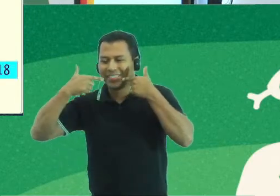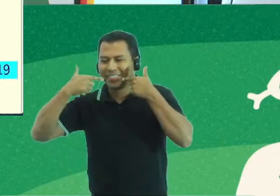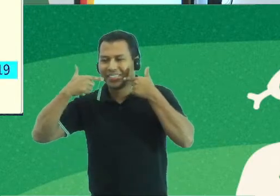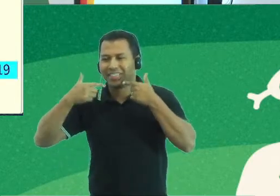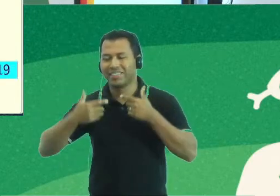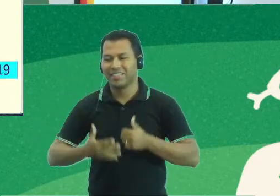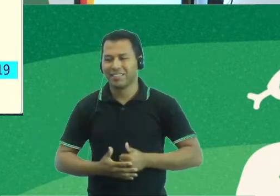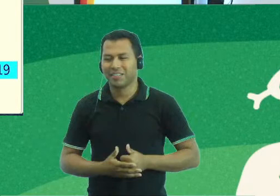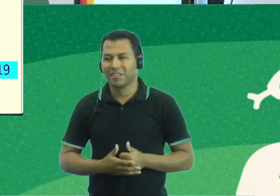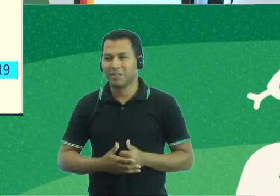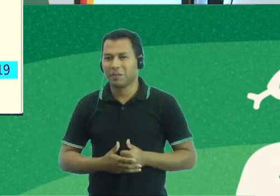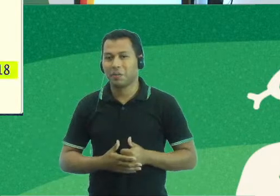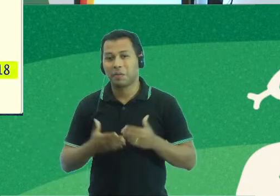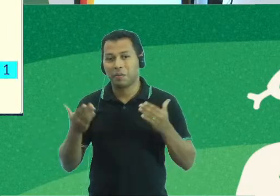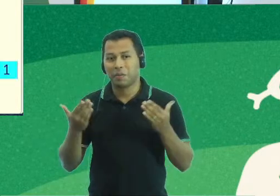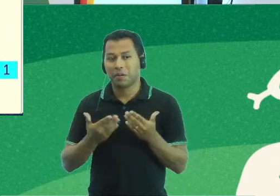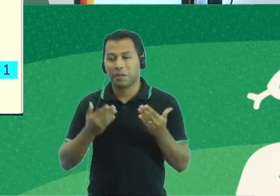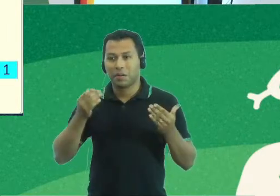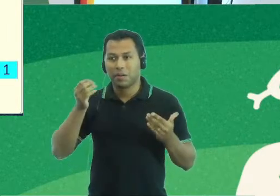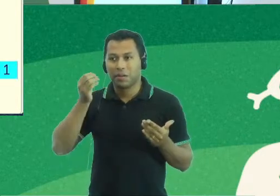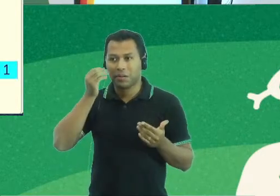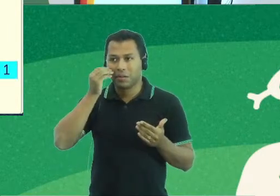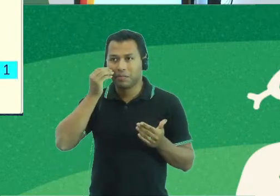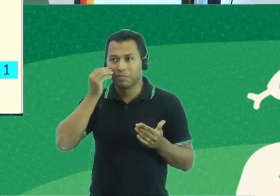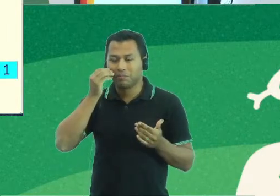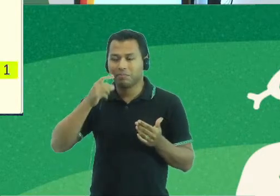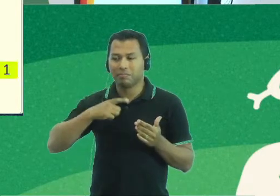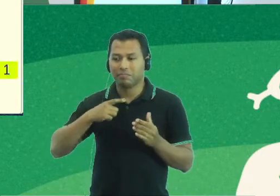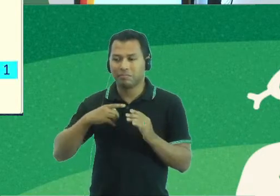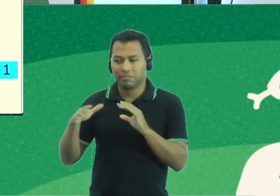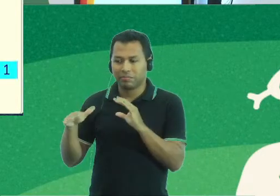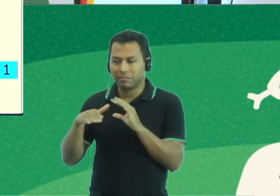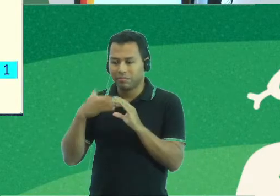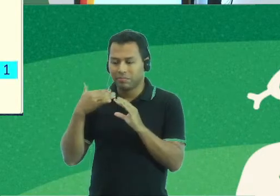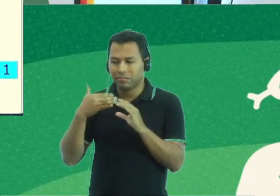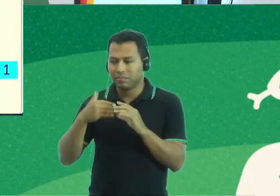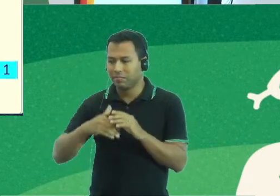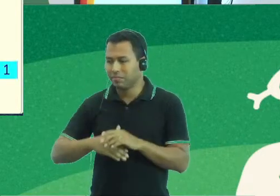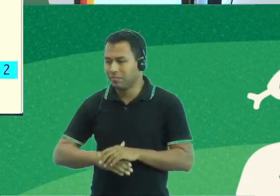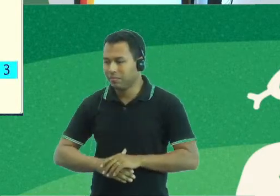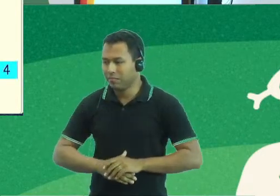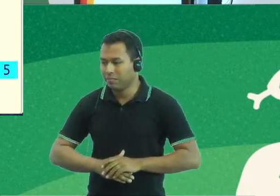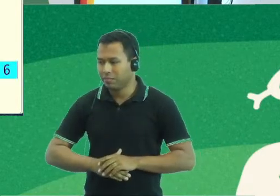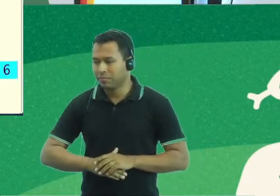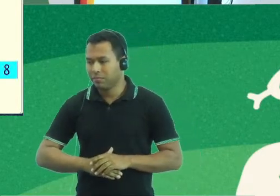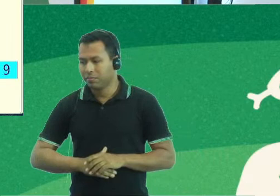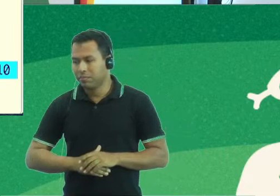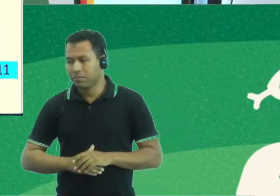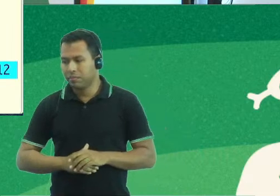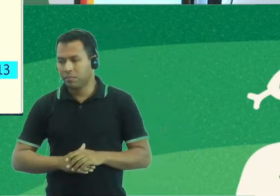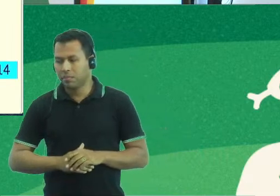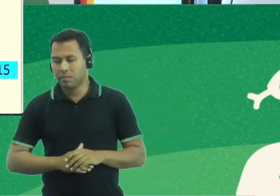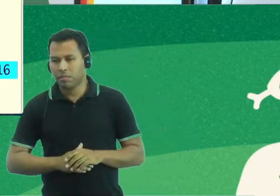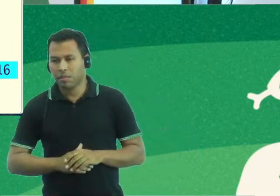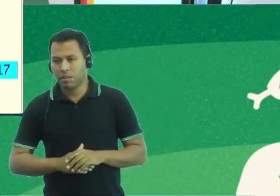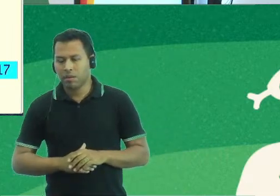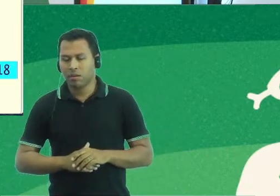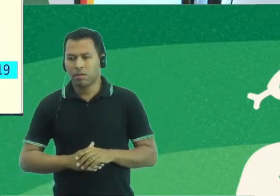an empty string with a status code of 200. And down here, I will make sure that I can run this.